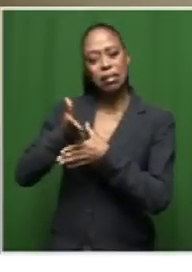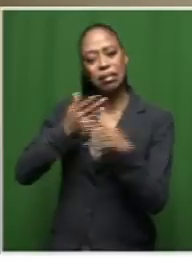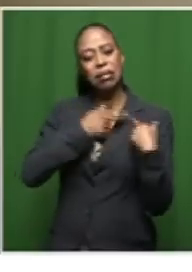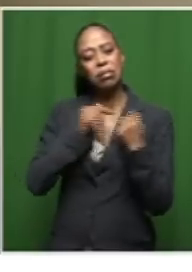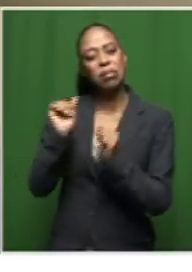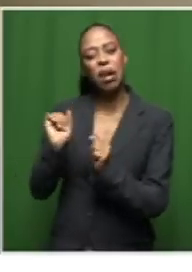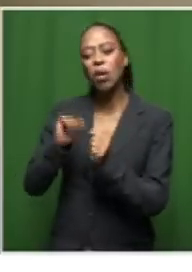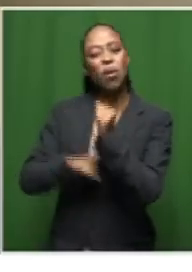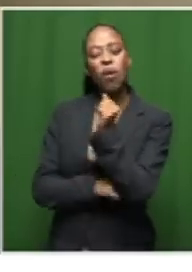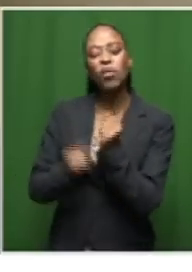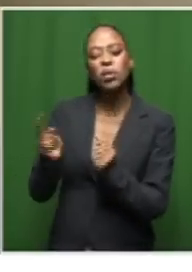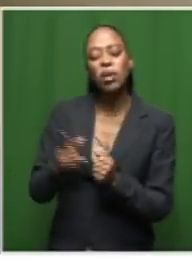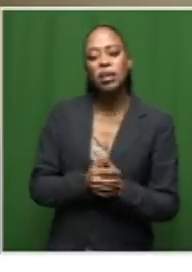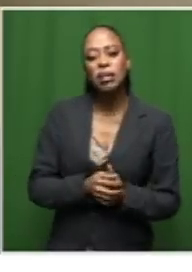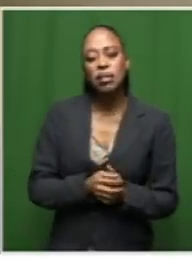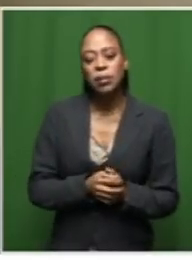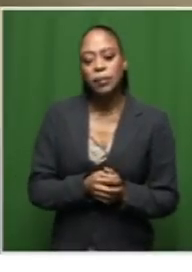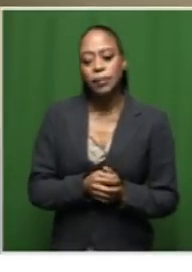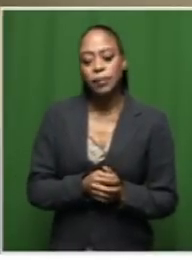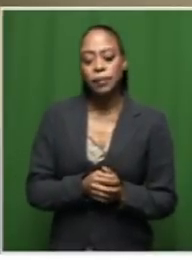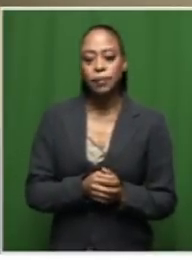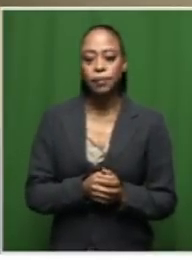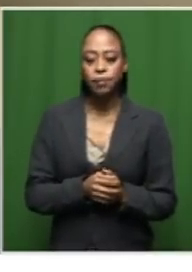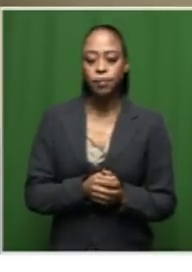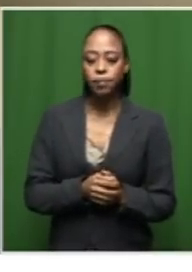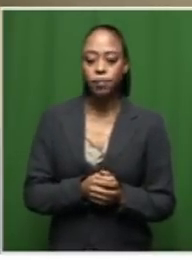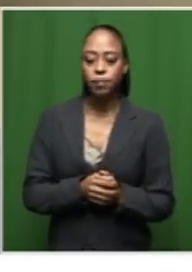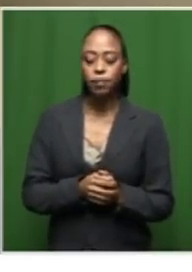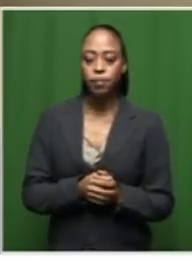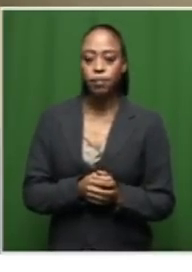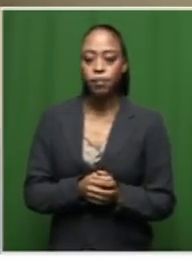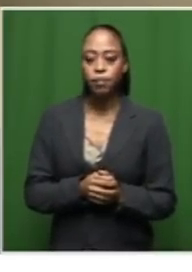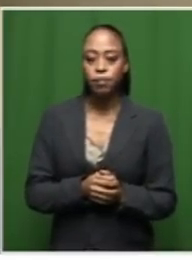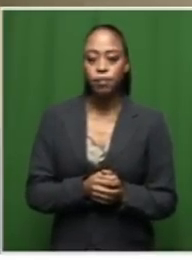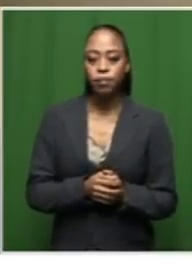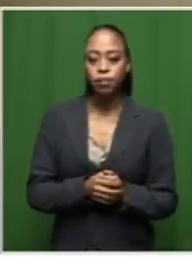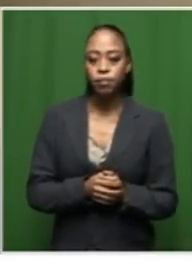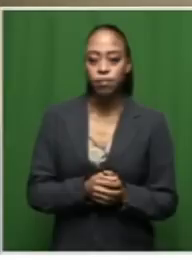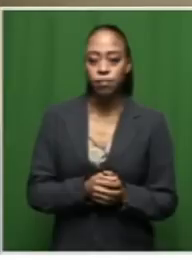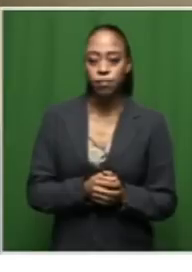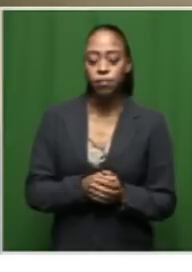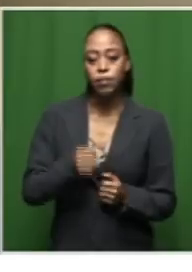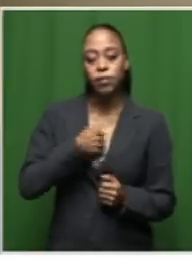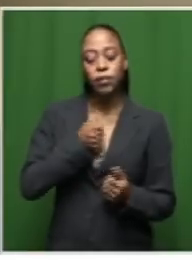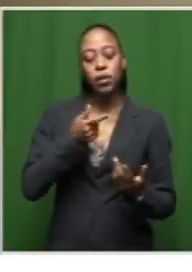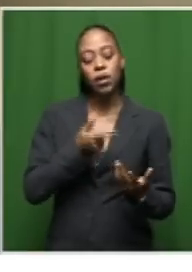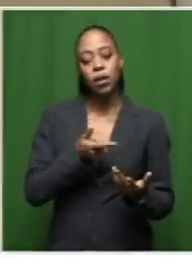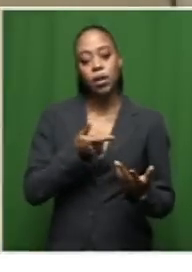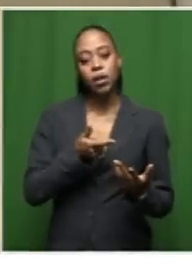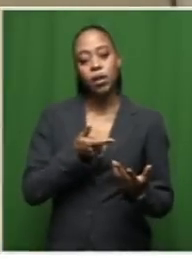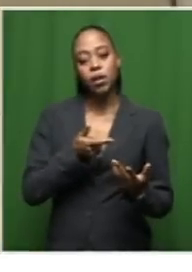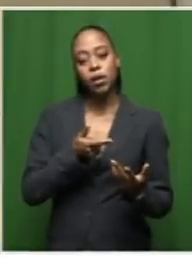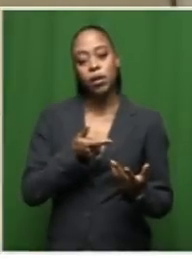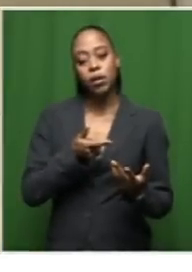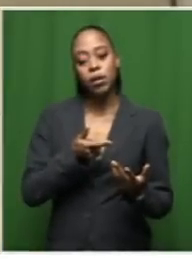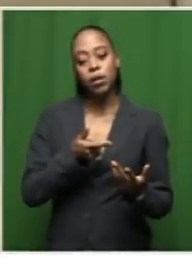of the Office of the Pension Fund Adjudicator? The Office of the Pension Funds Adjudicator is one of the